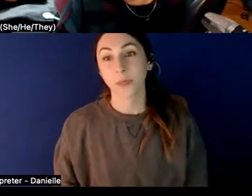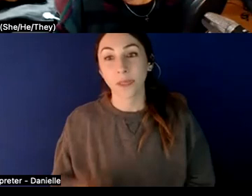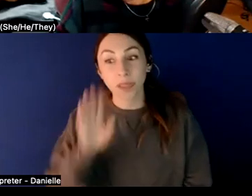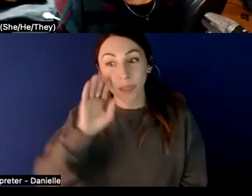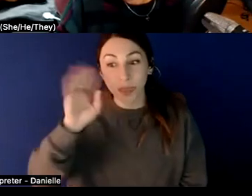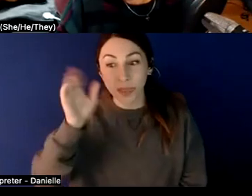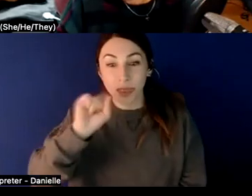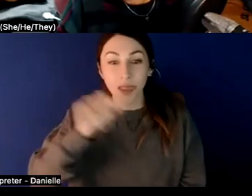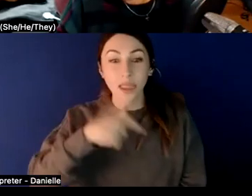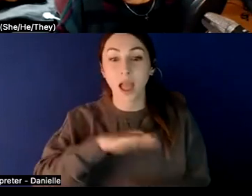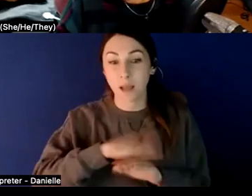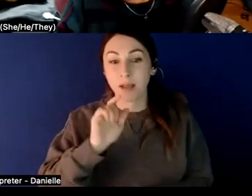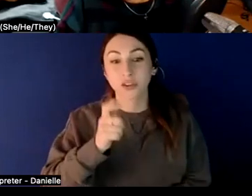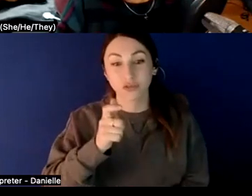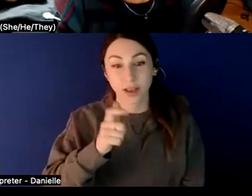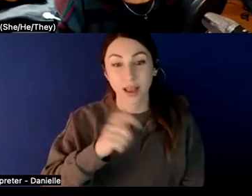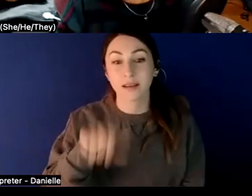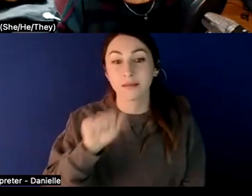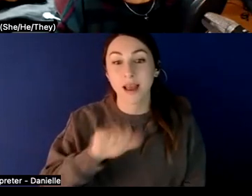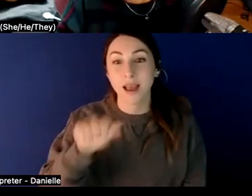Hi, I'm on Instagram at